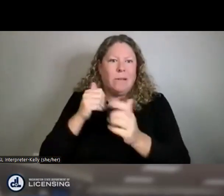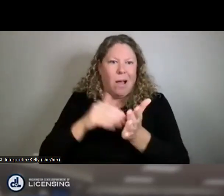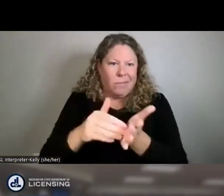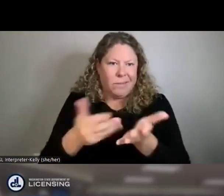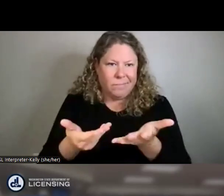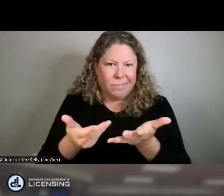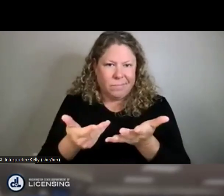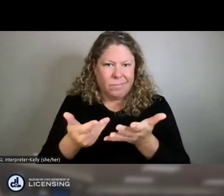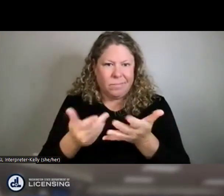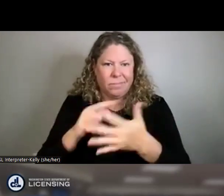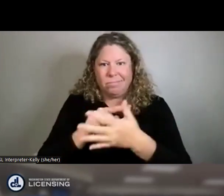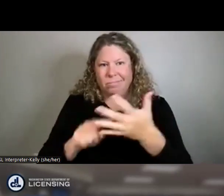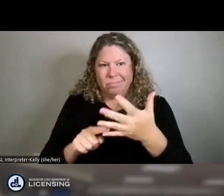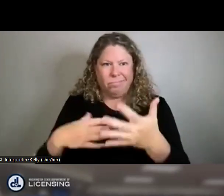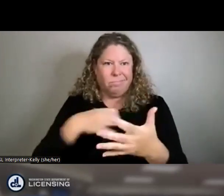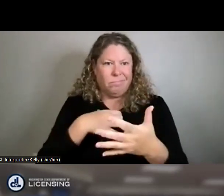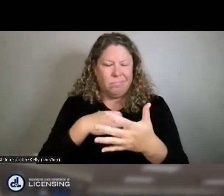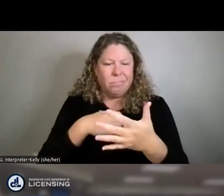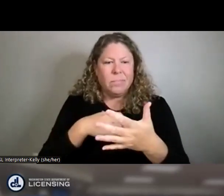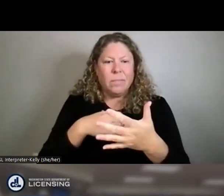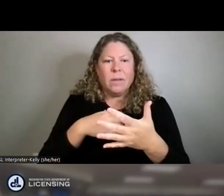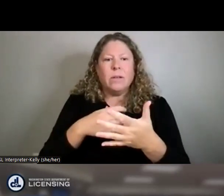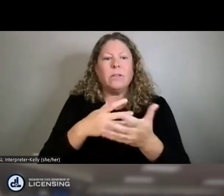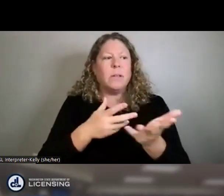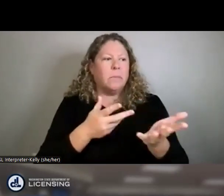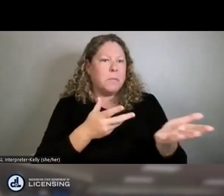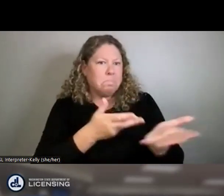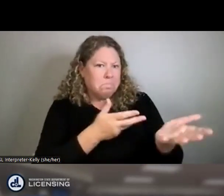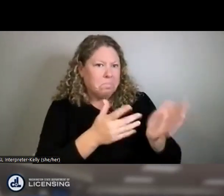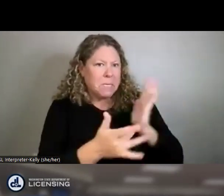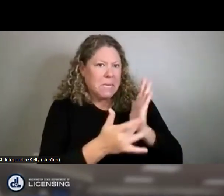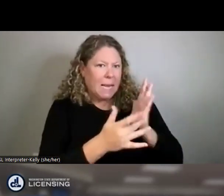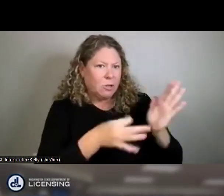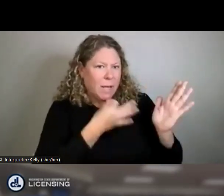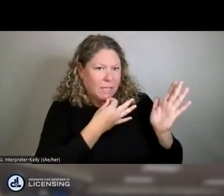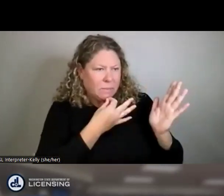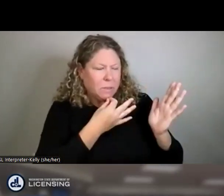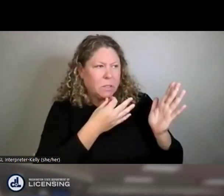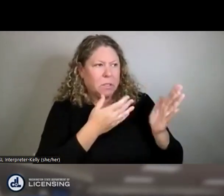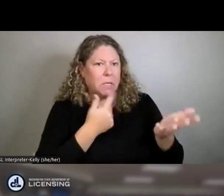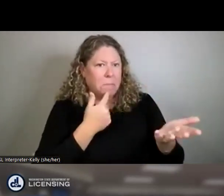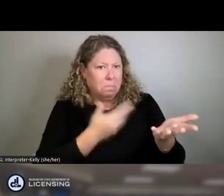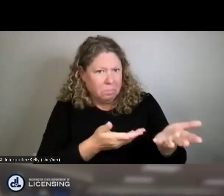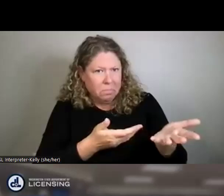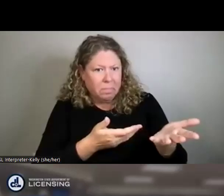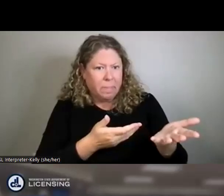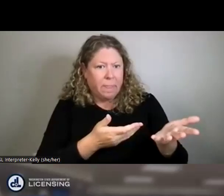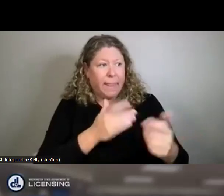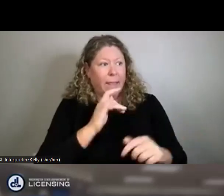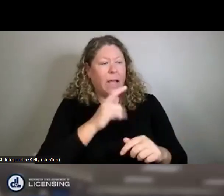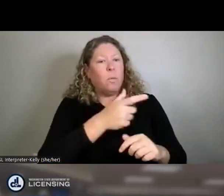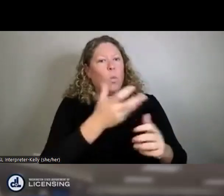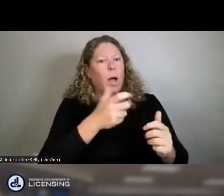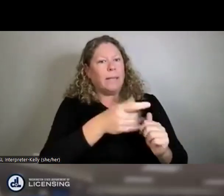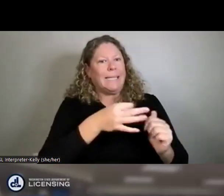our technical experts, also having them go through as if they were customers